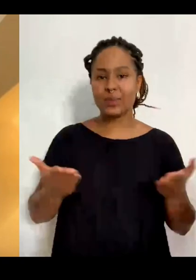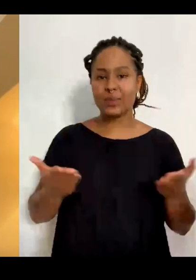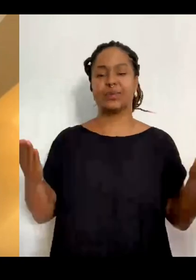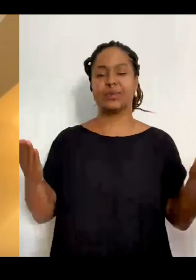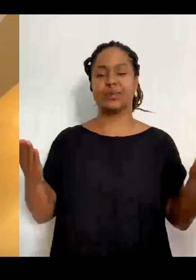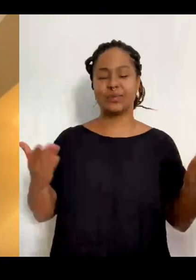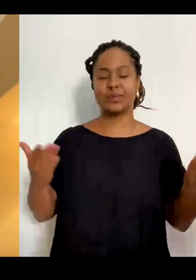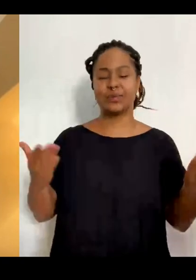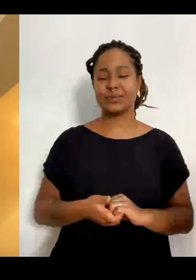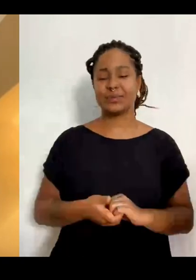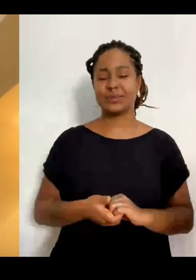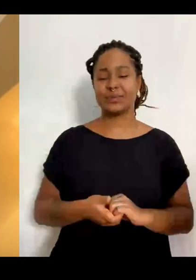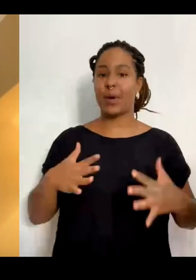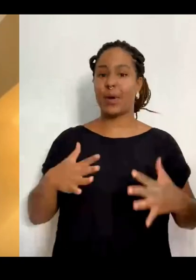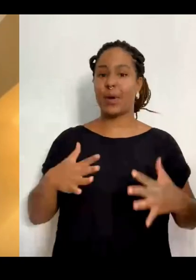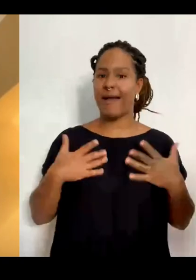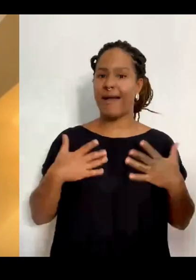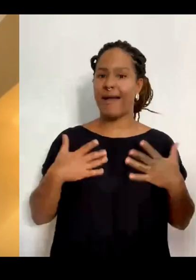um